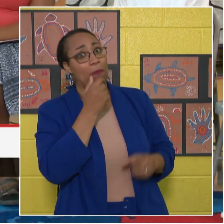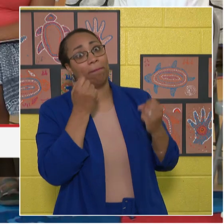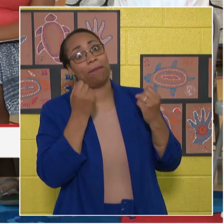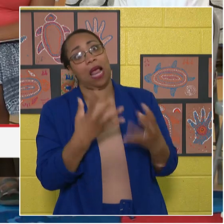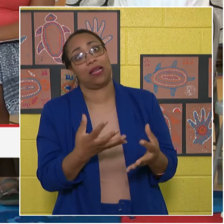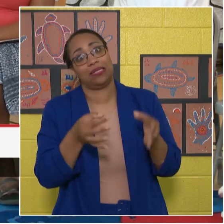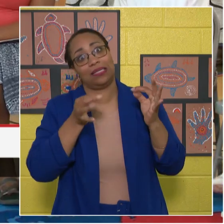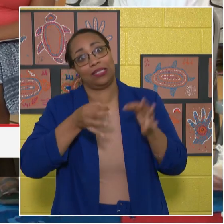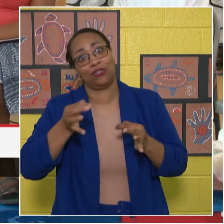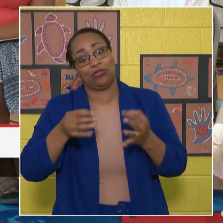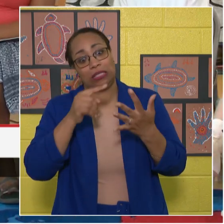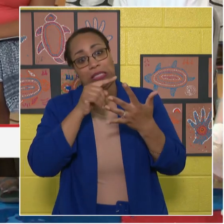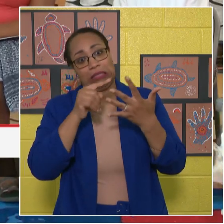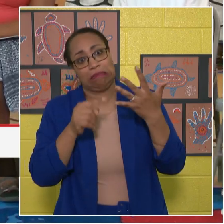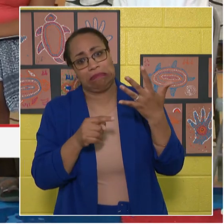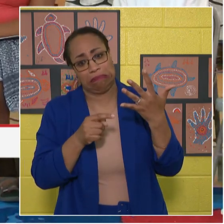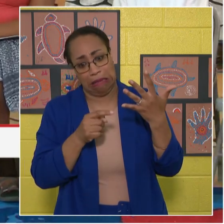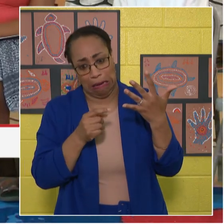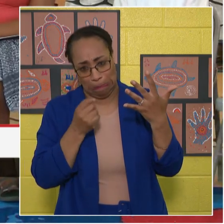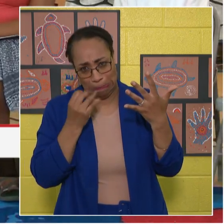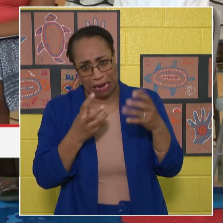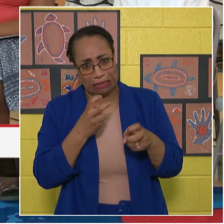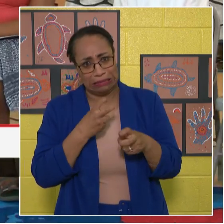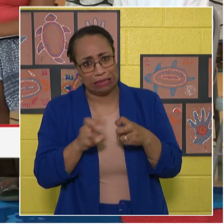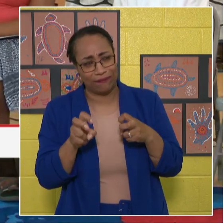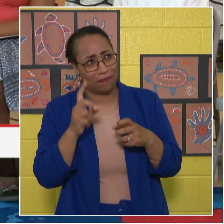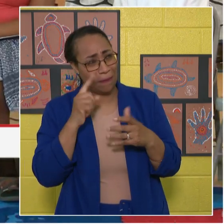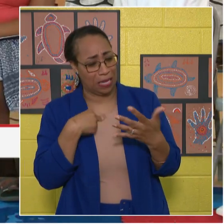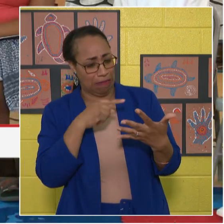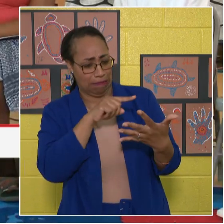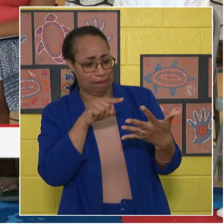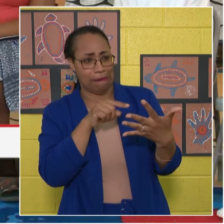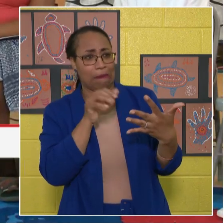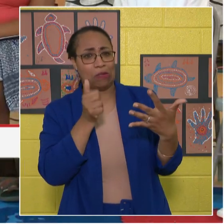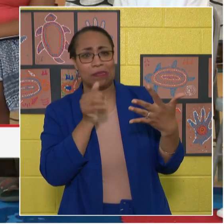It's hard for me to name one.